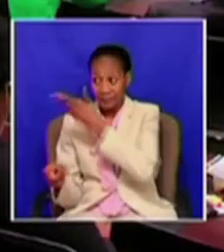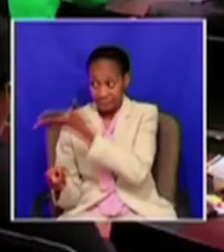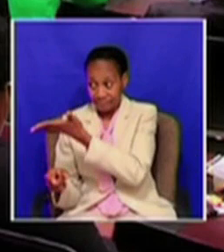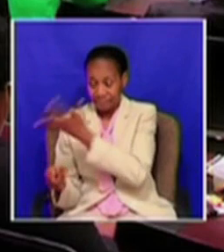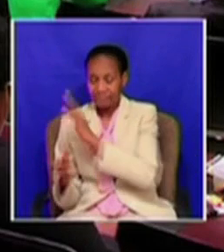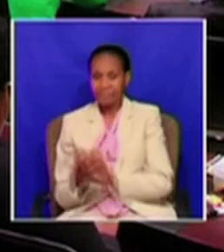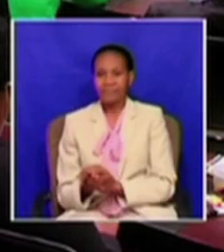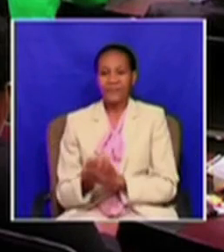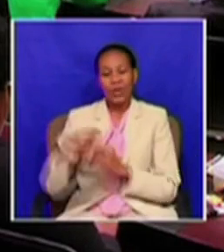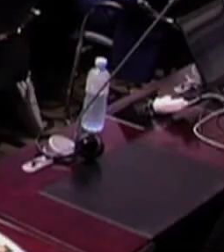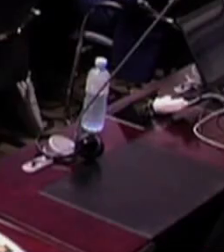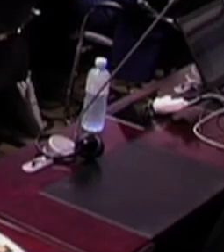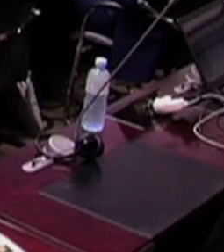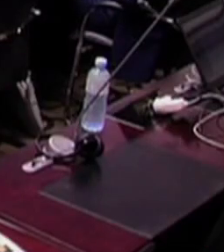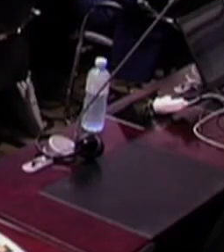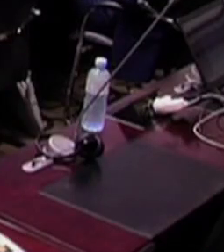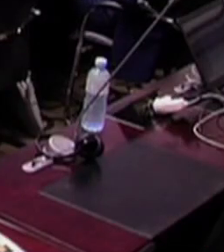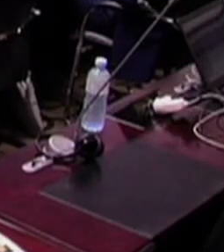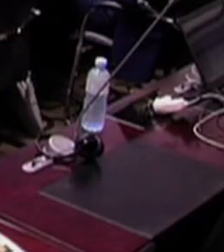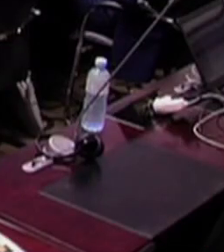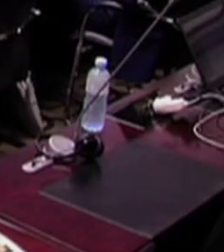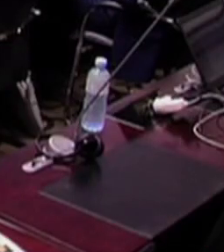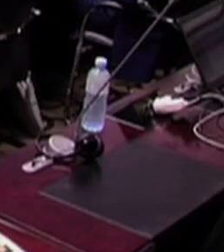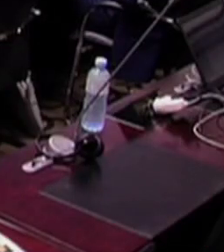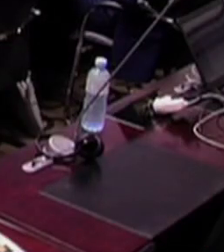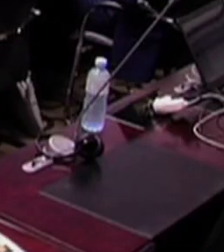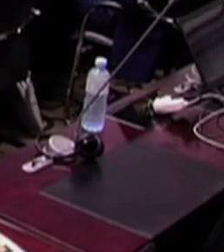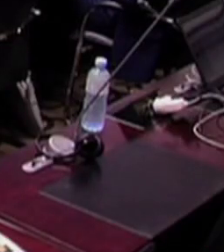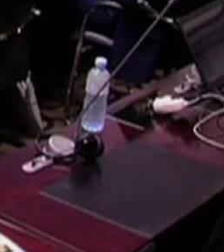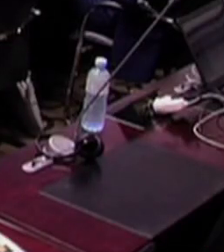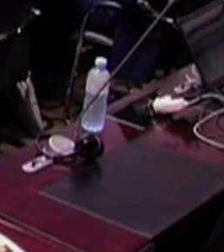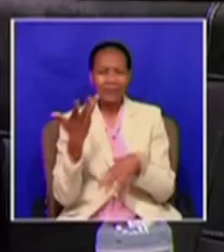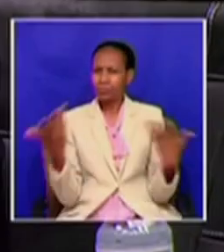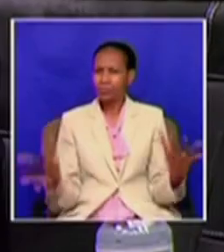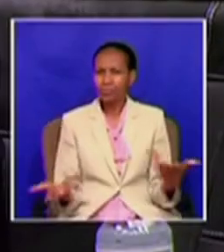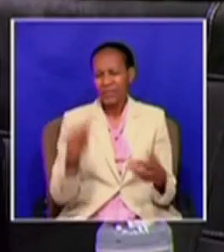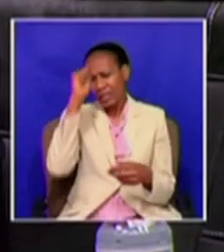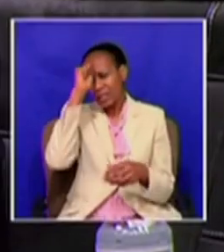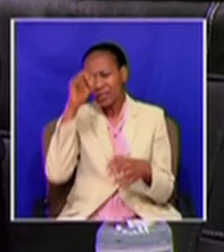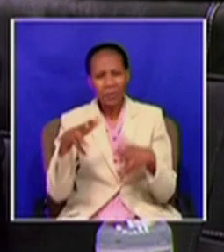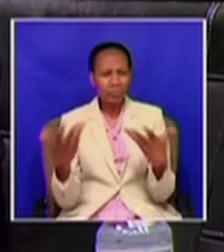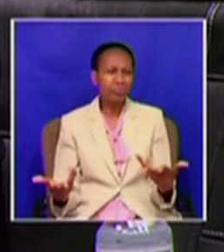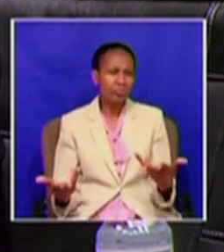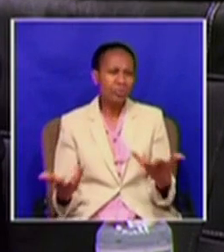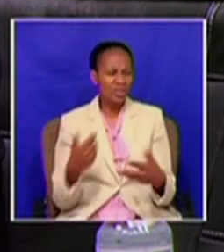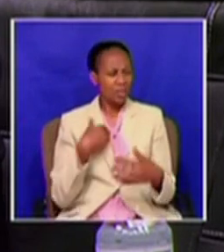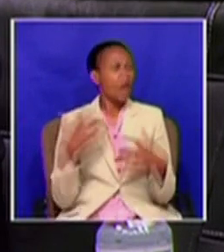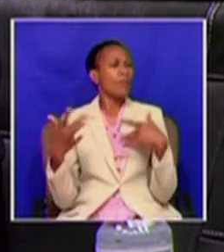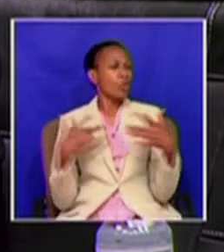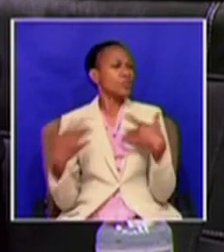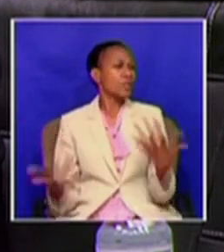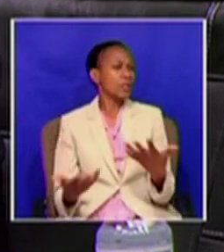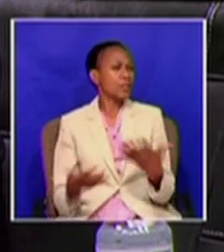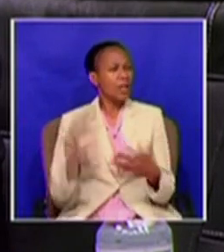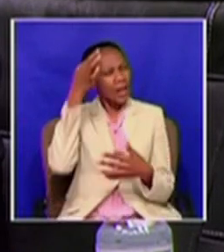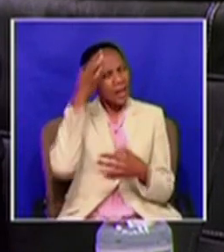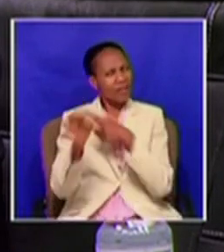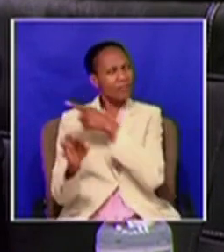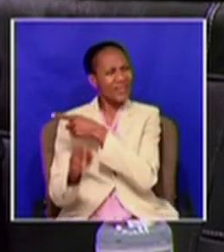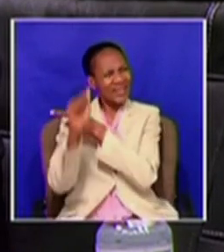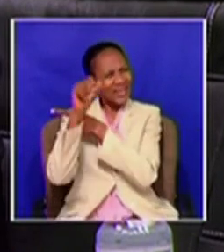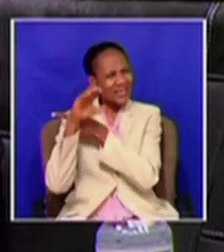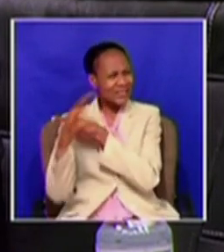are the things that, in my view, that the new administration ought to look at. The radical